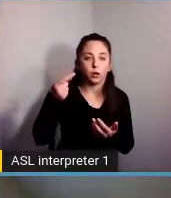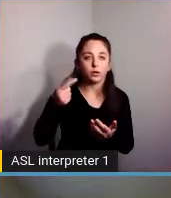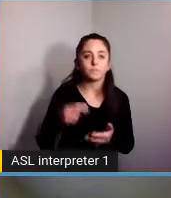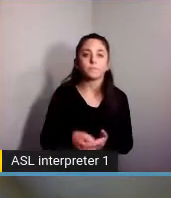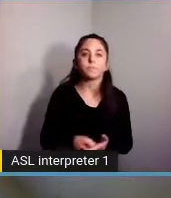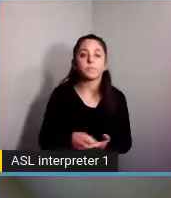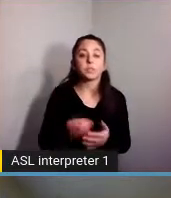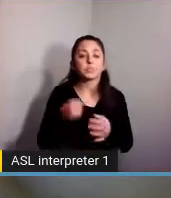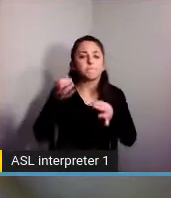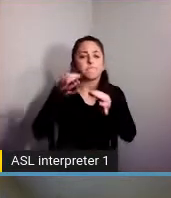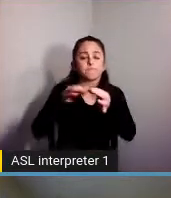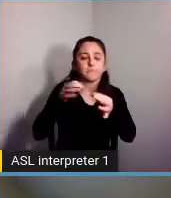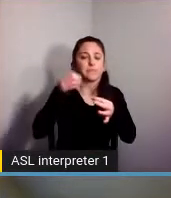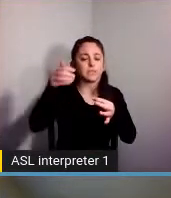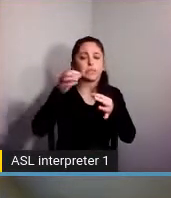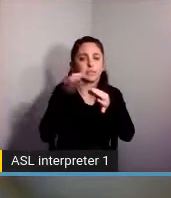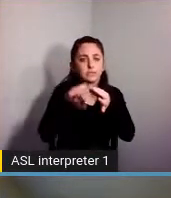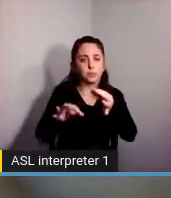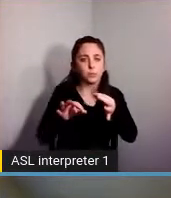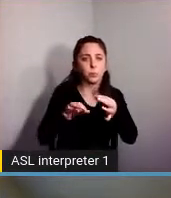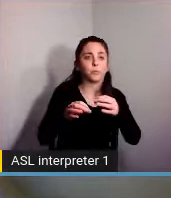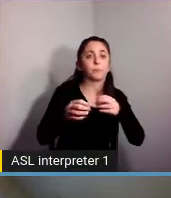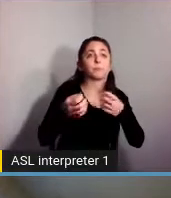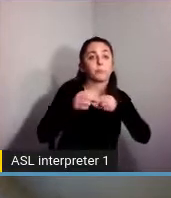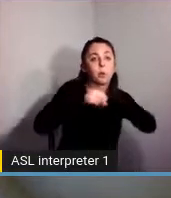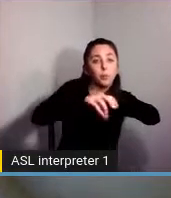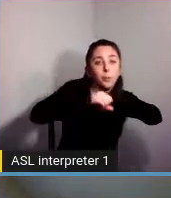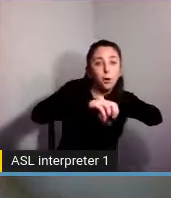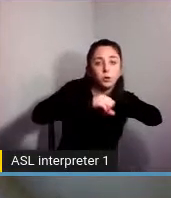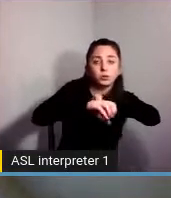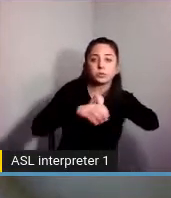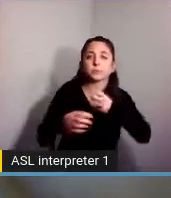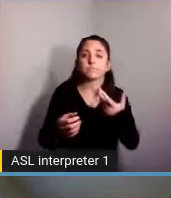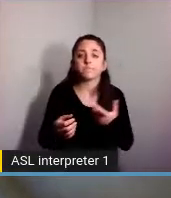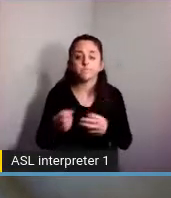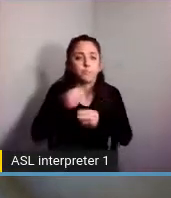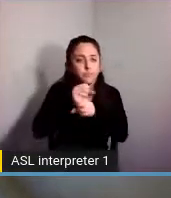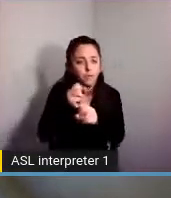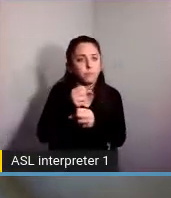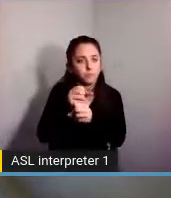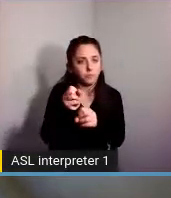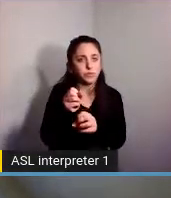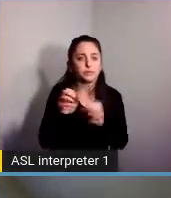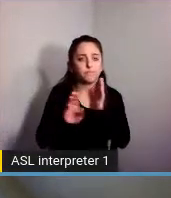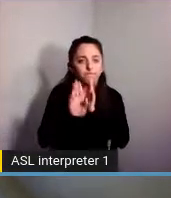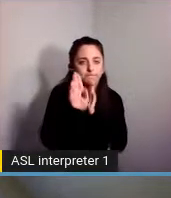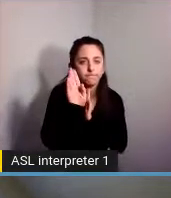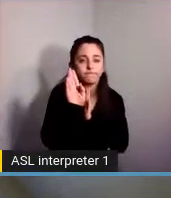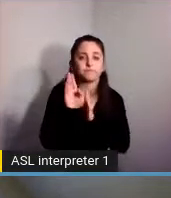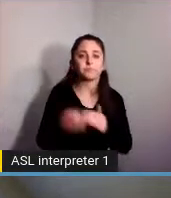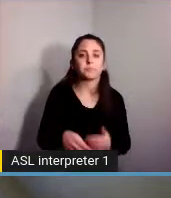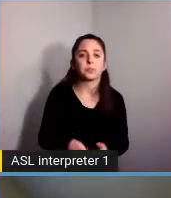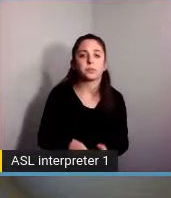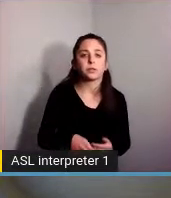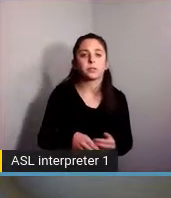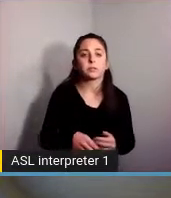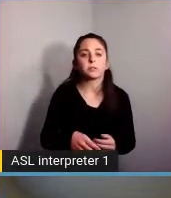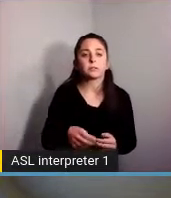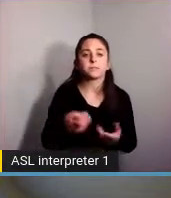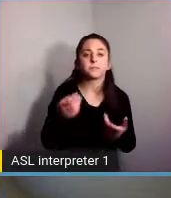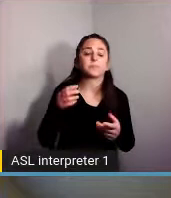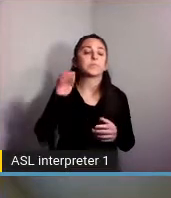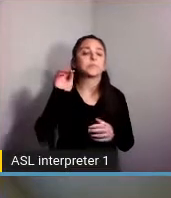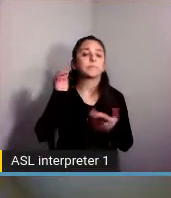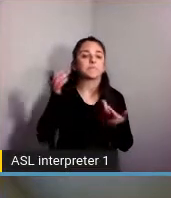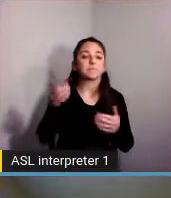production of products and promotion. This is an example where a replica bronze series of the young Ben